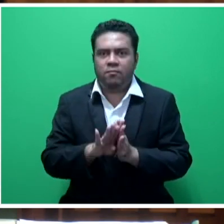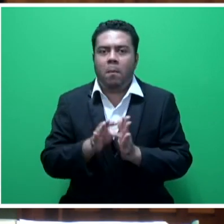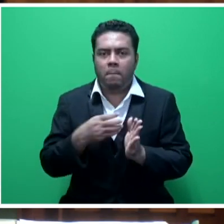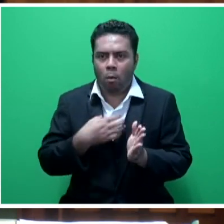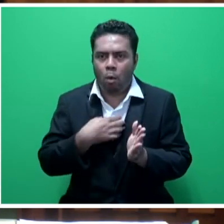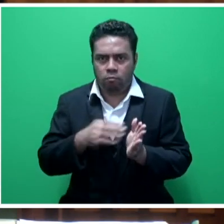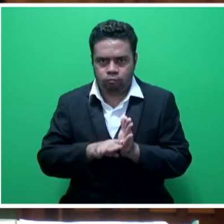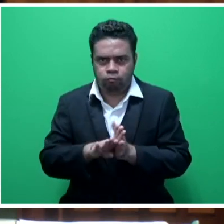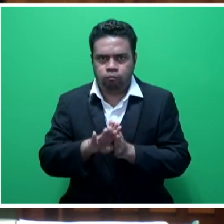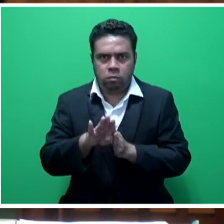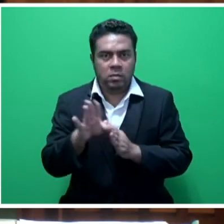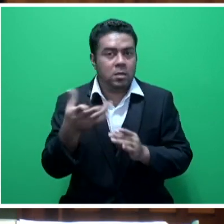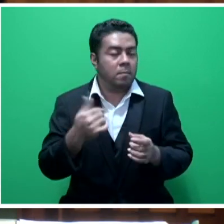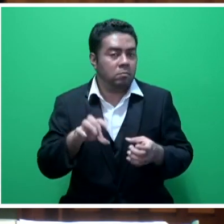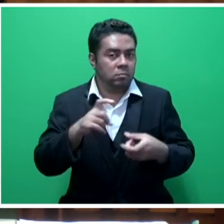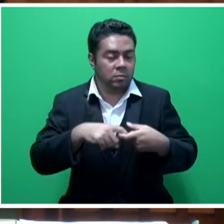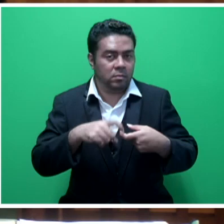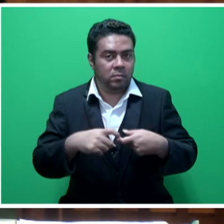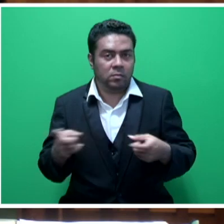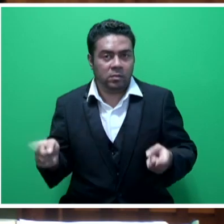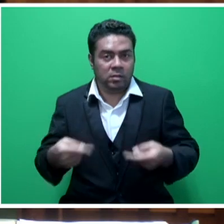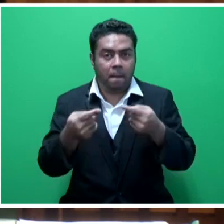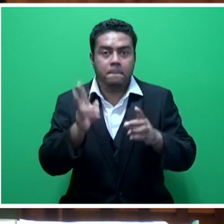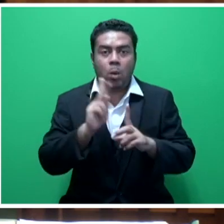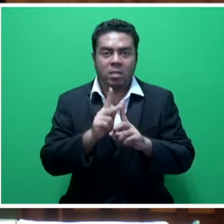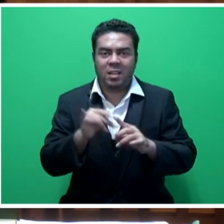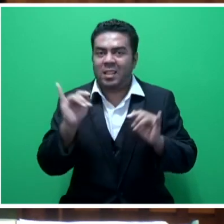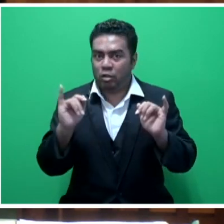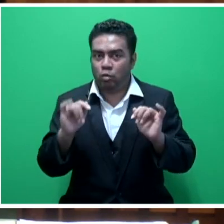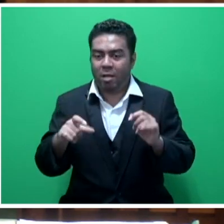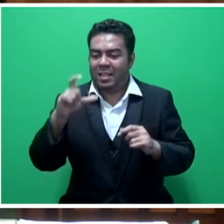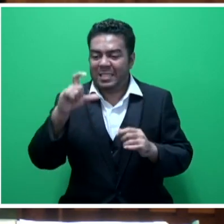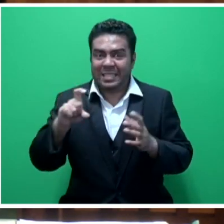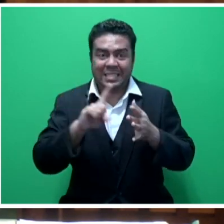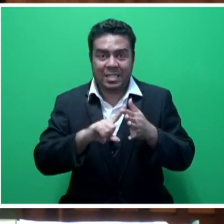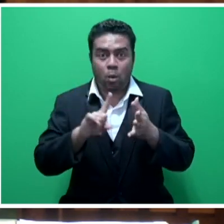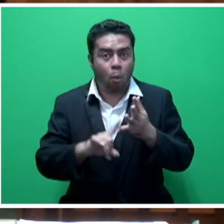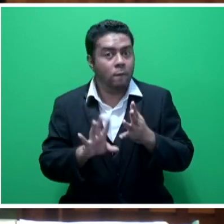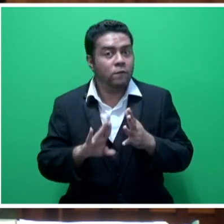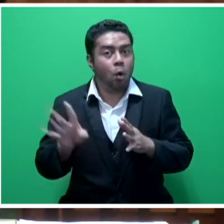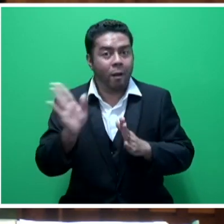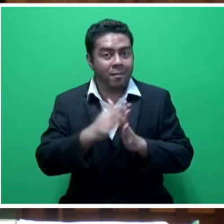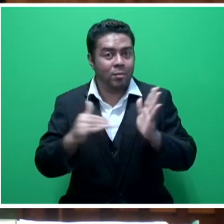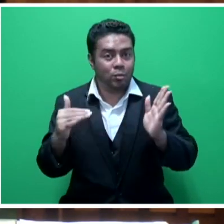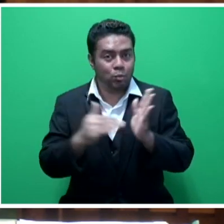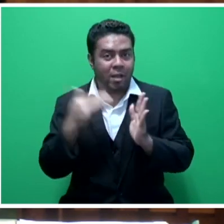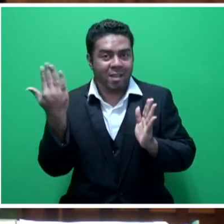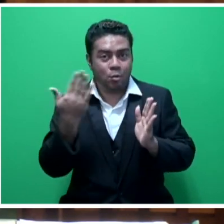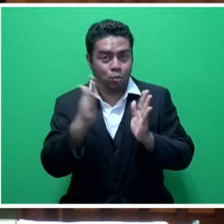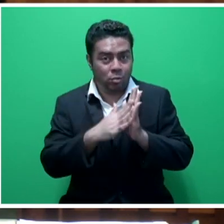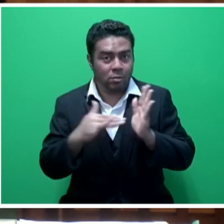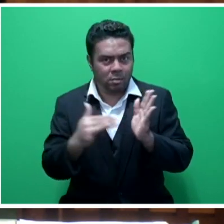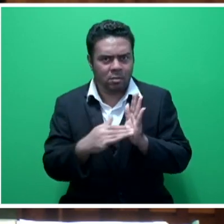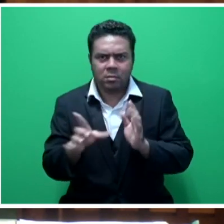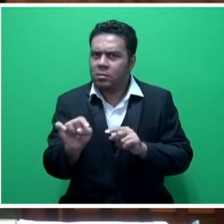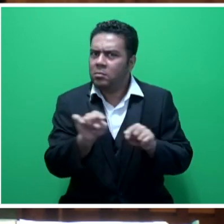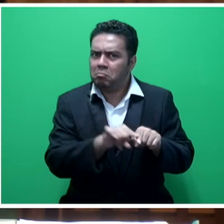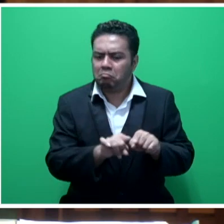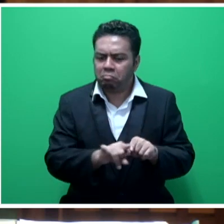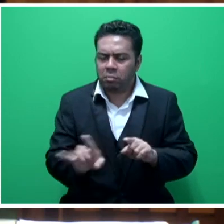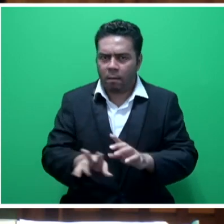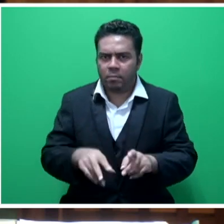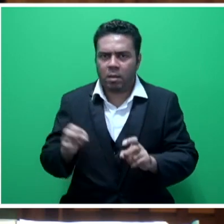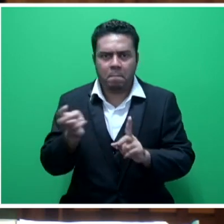and become some hotly contested political issue. The CEO of Air New Zealand isn't having to defend the airline from being turned into a